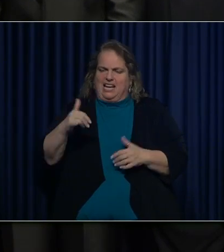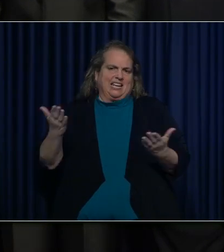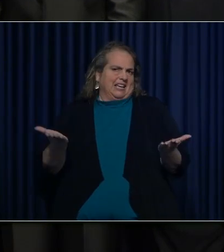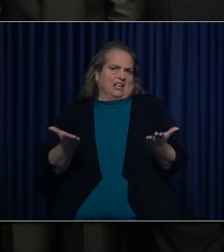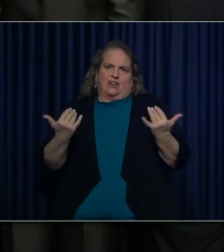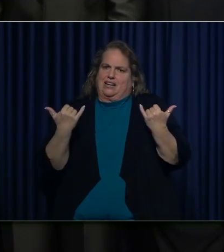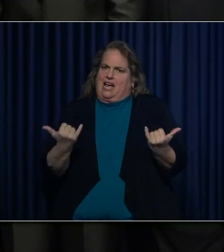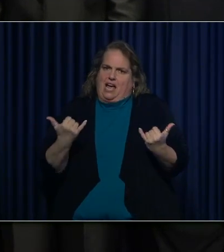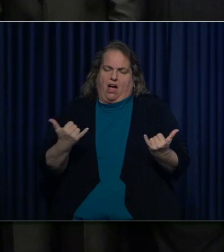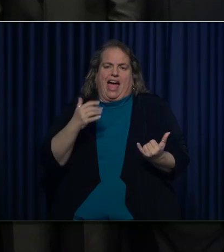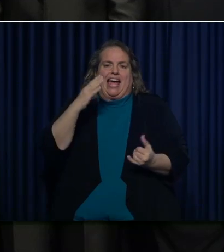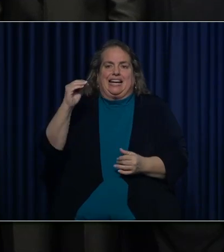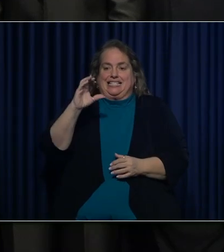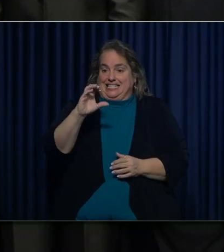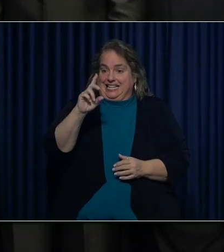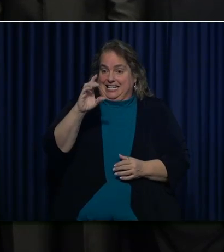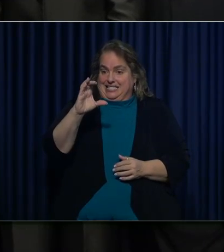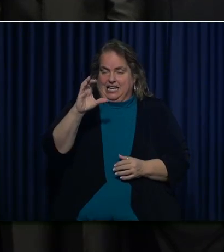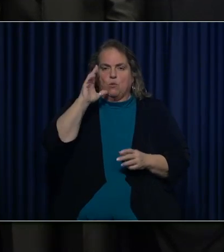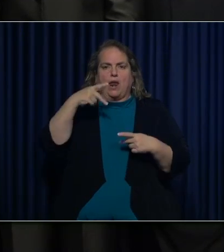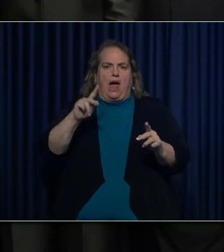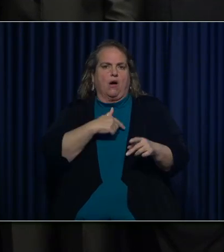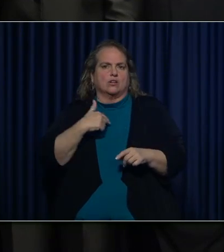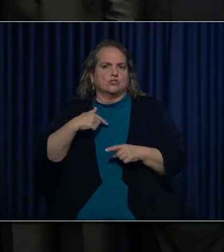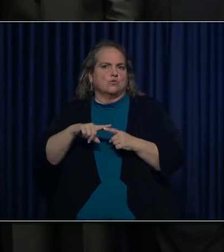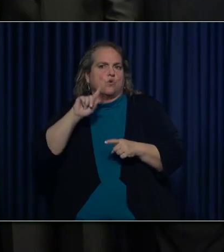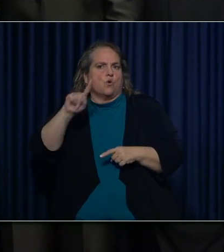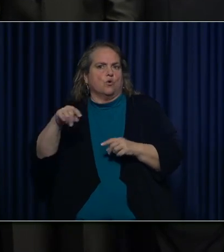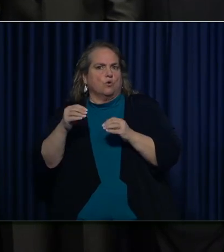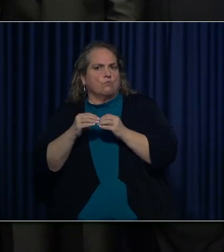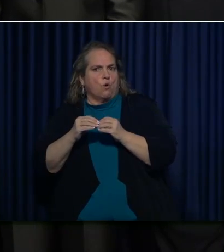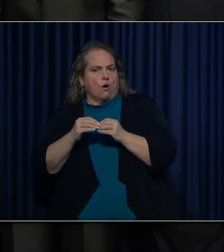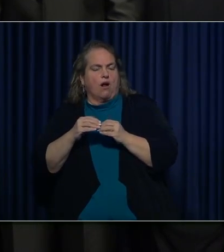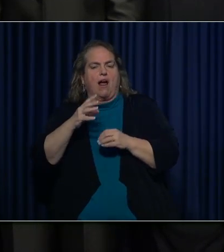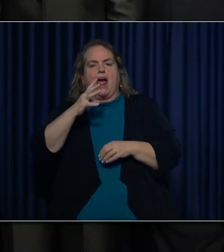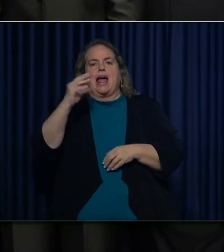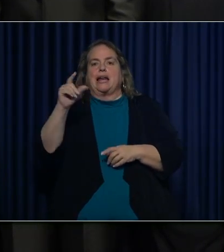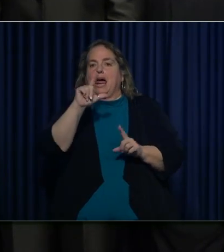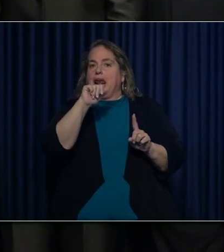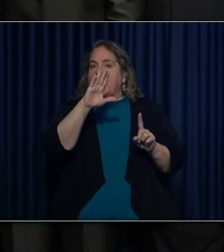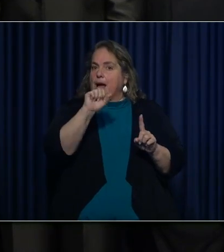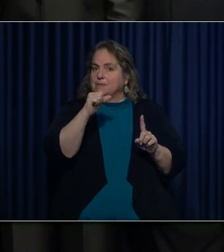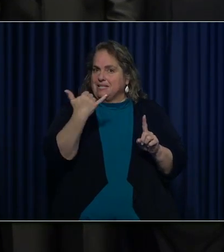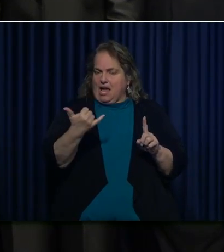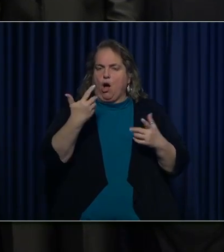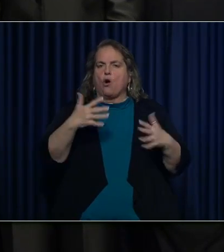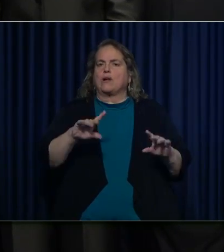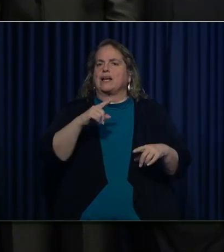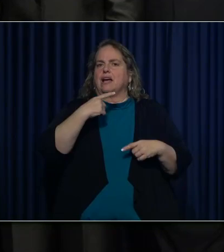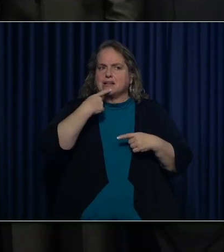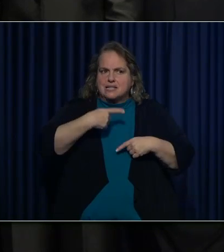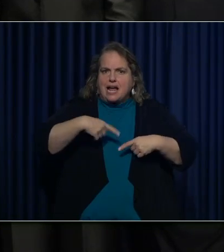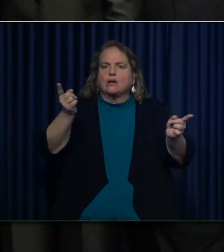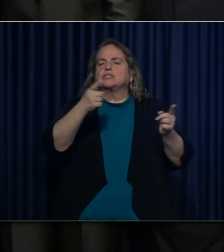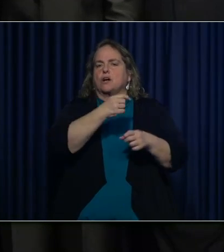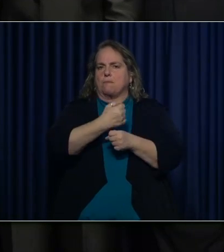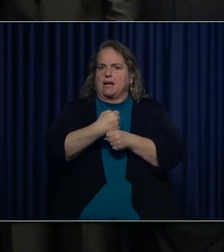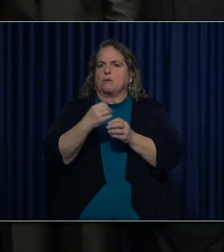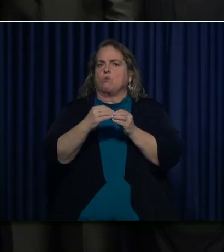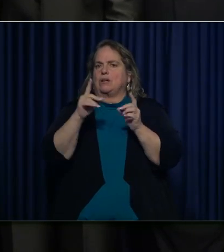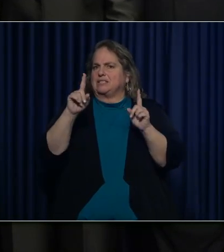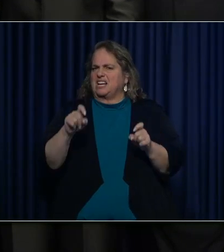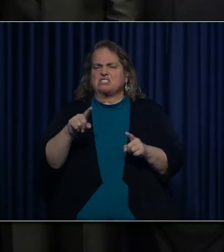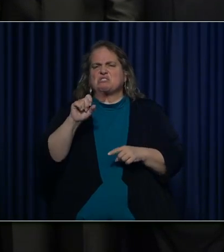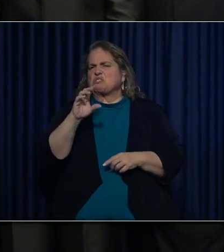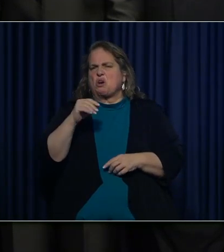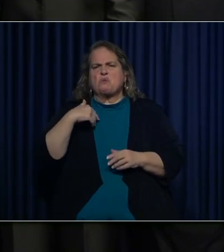ability to order additional test kits. And additionally, commercial labs have already announced availability of the test. So we hope that